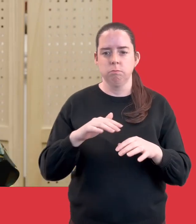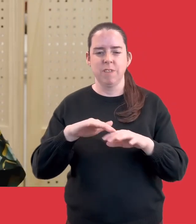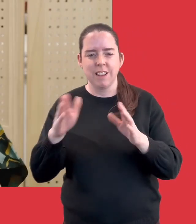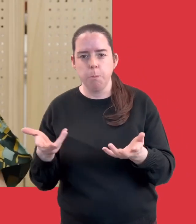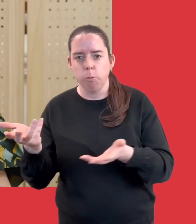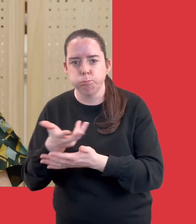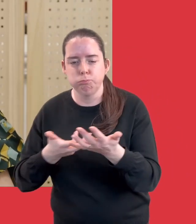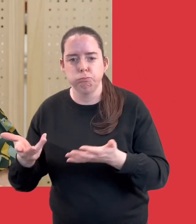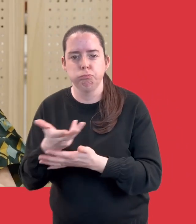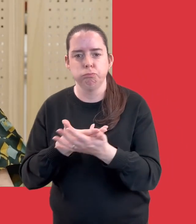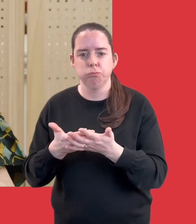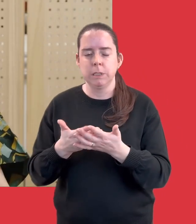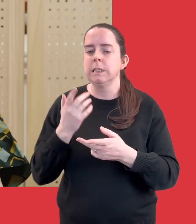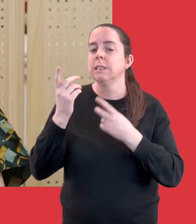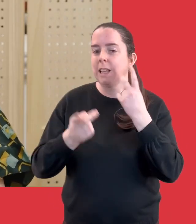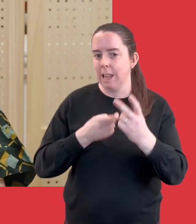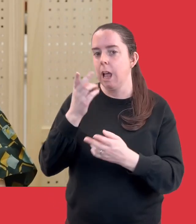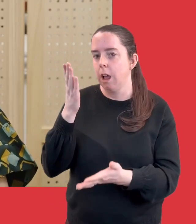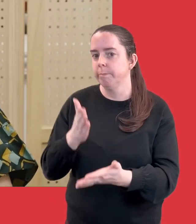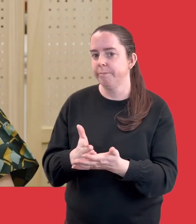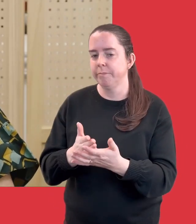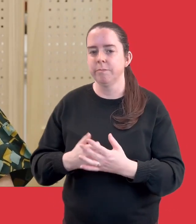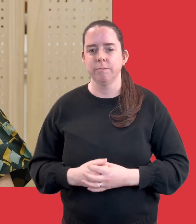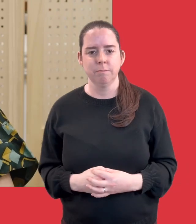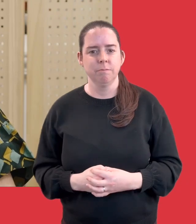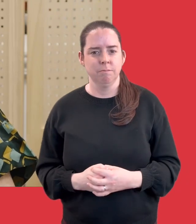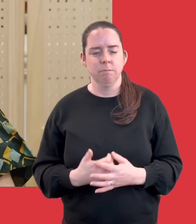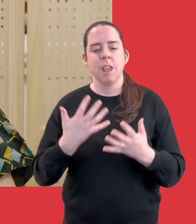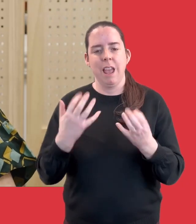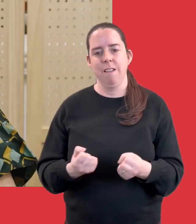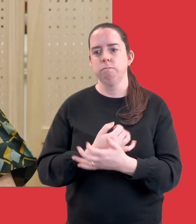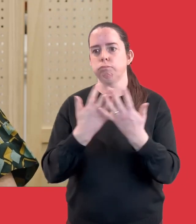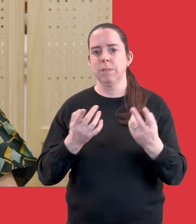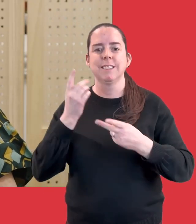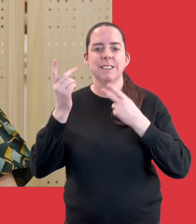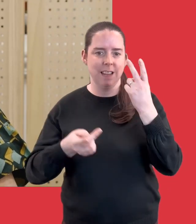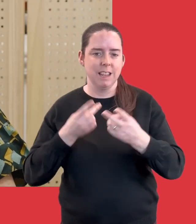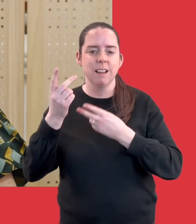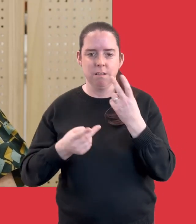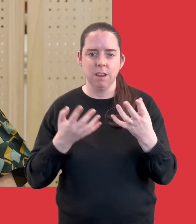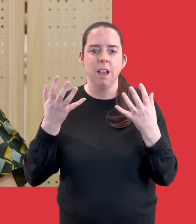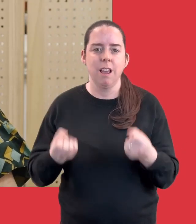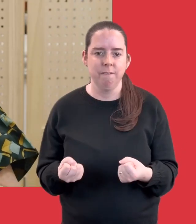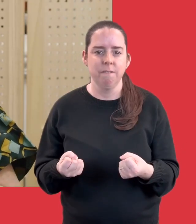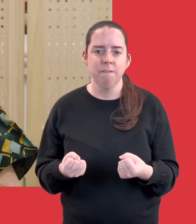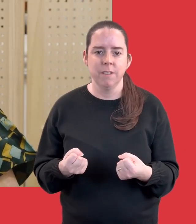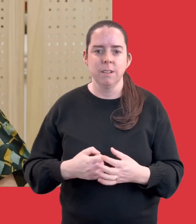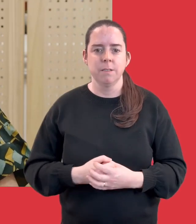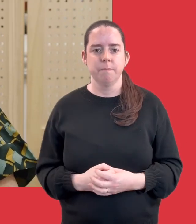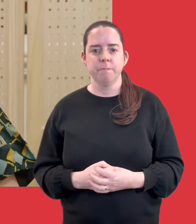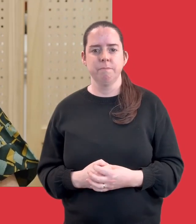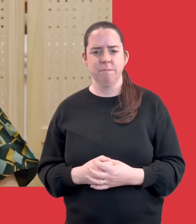some work around the table, and of course singing. So on this show, there'll be a lot of